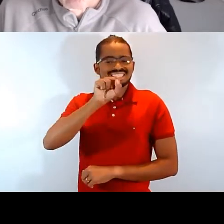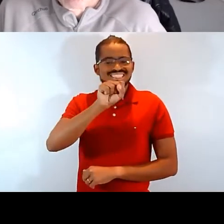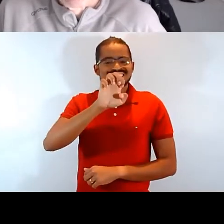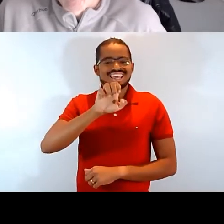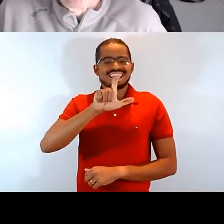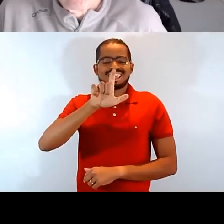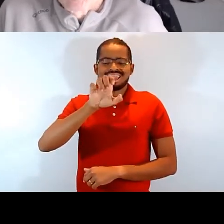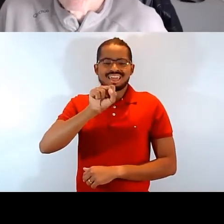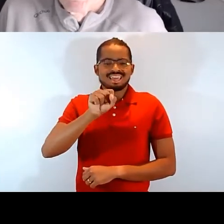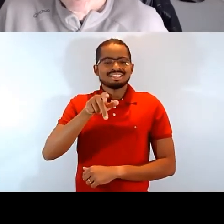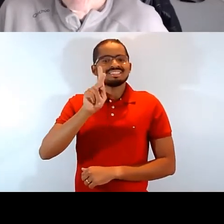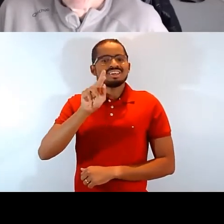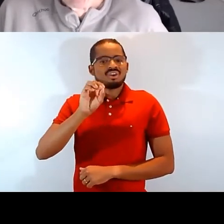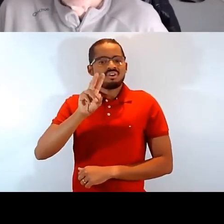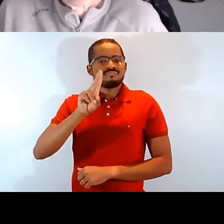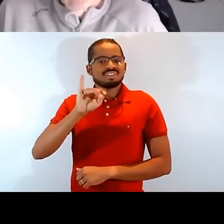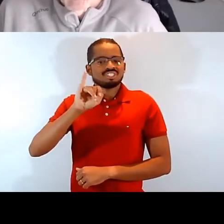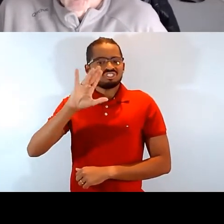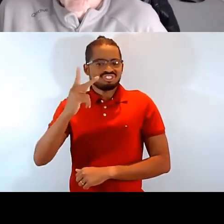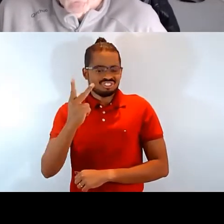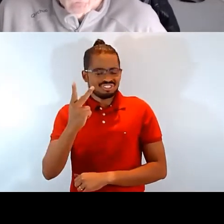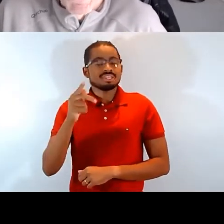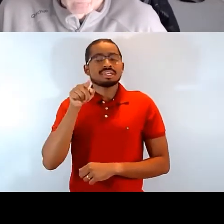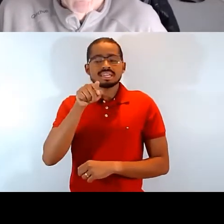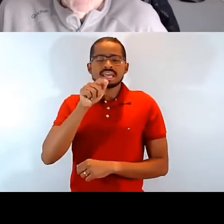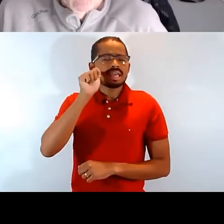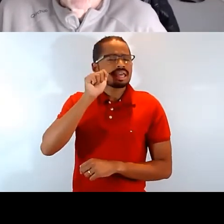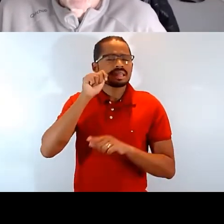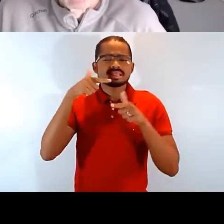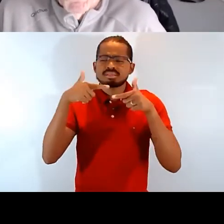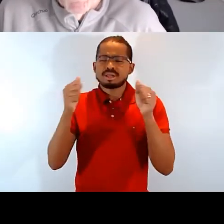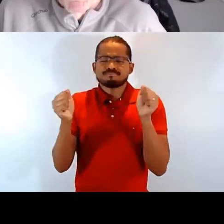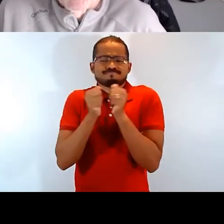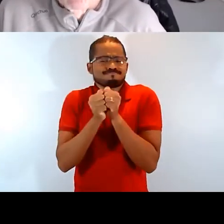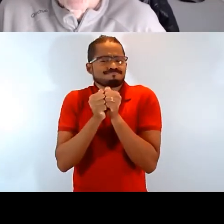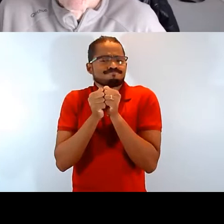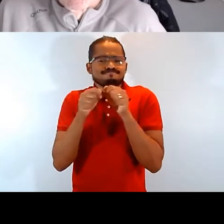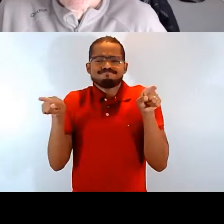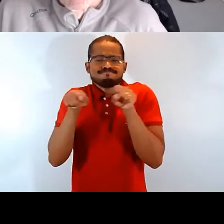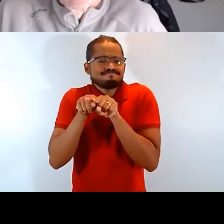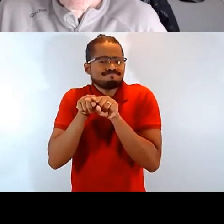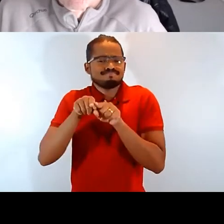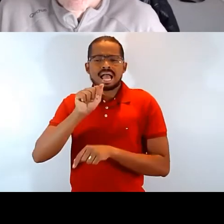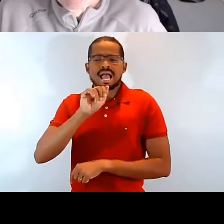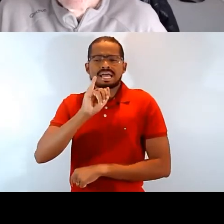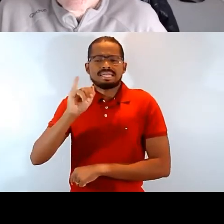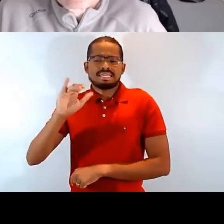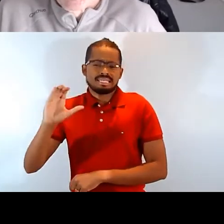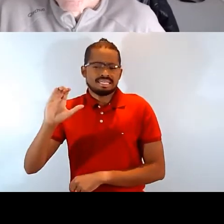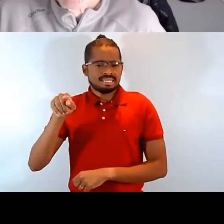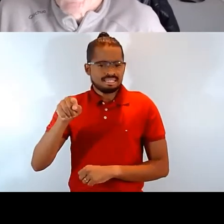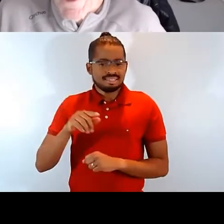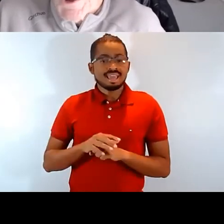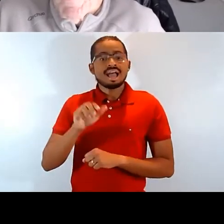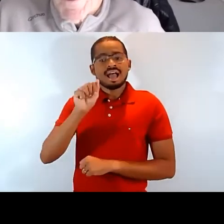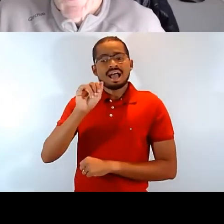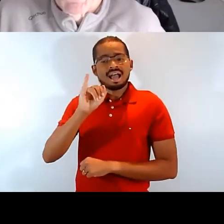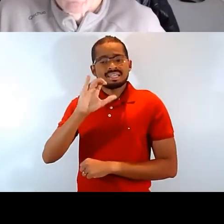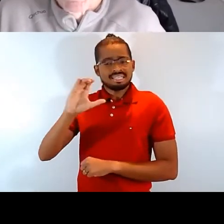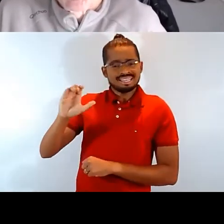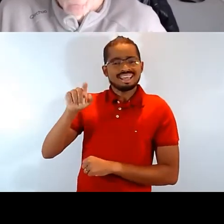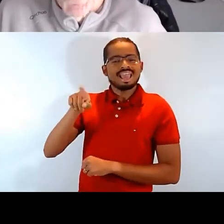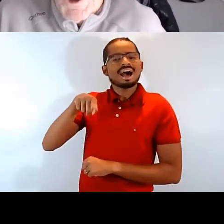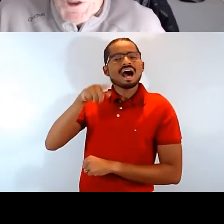associated with IEC, the International Association of Conference Interpreters. IEC and